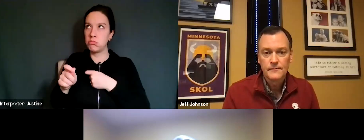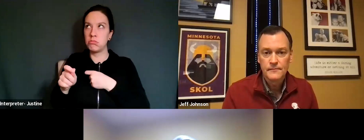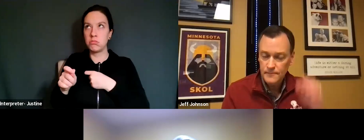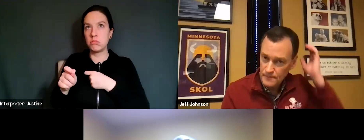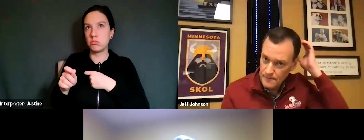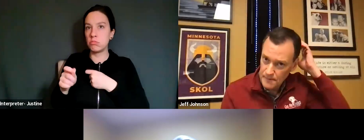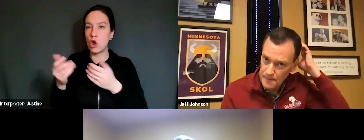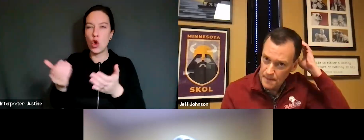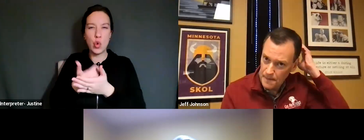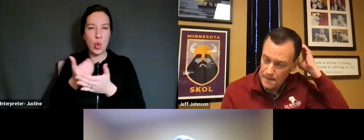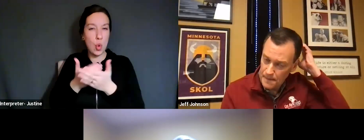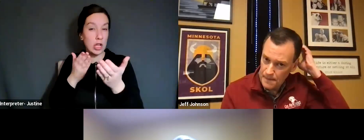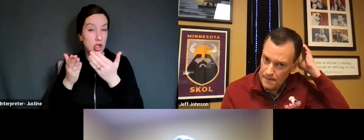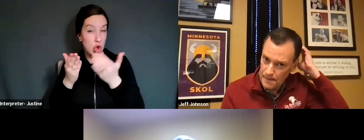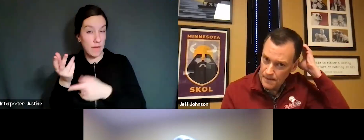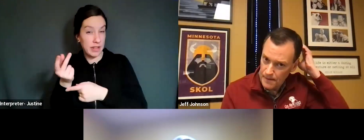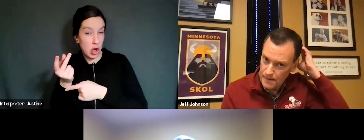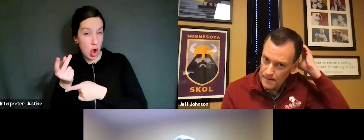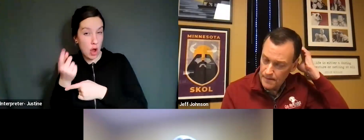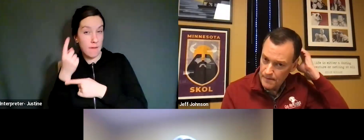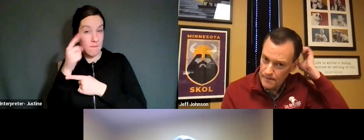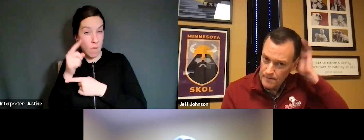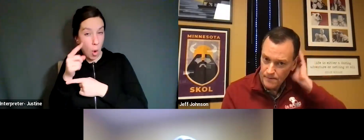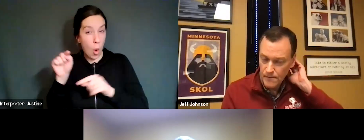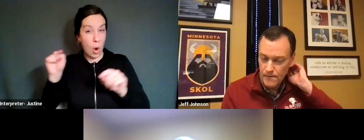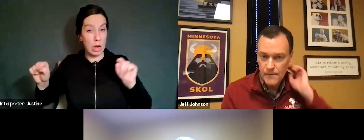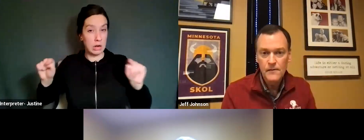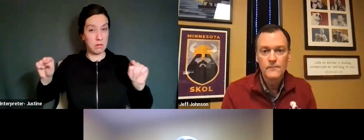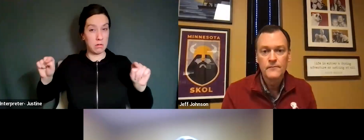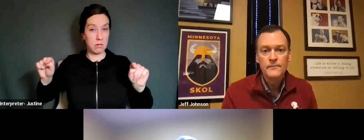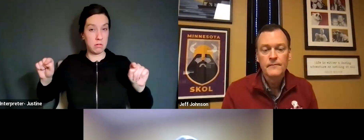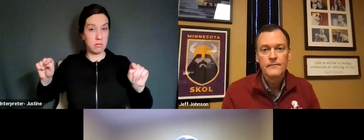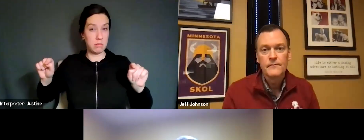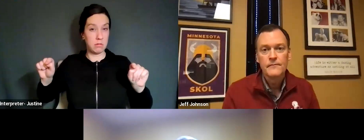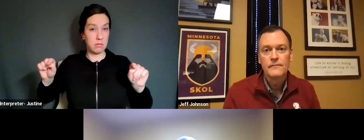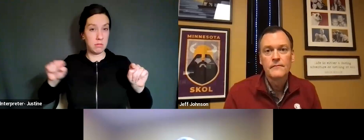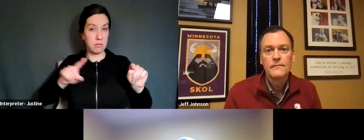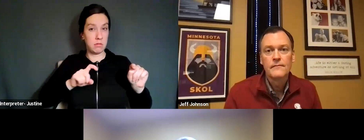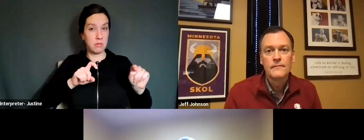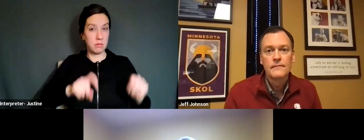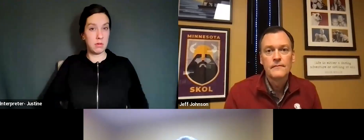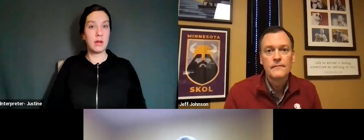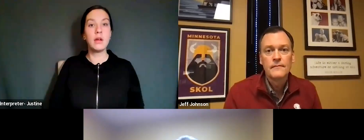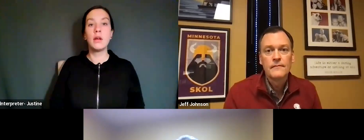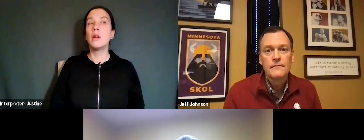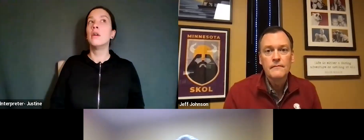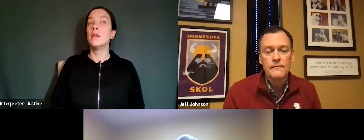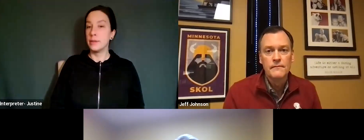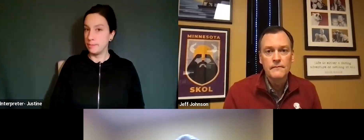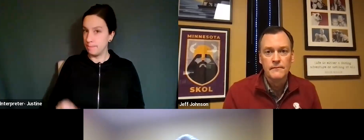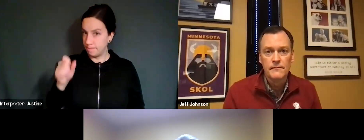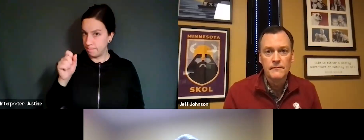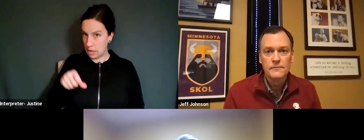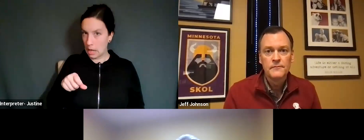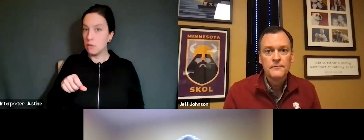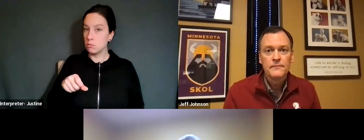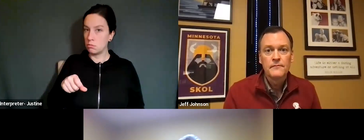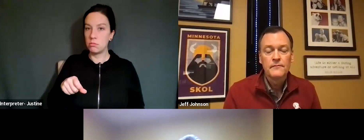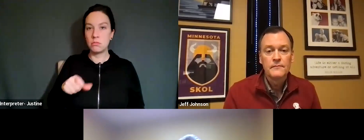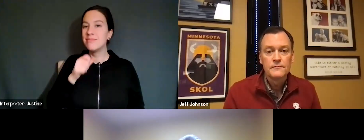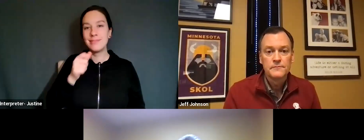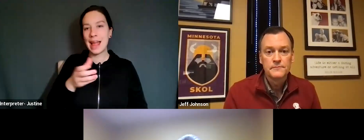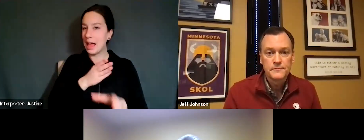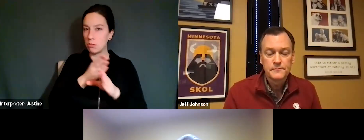for facility and skilled home companions? Yeah, so we would not then consider these